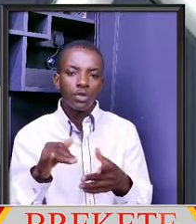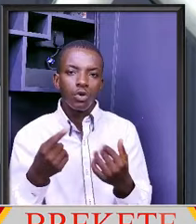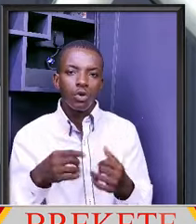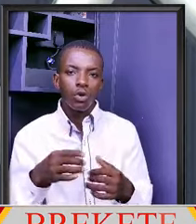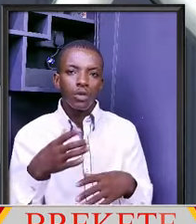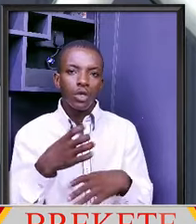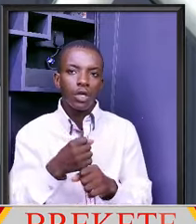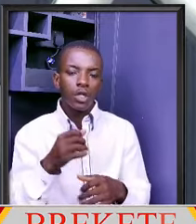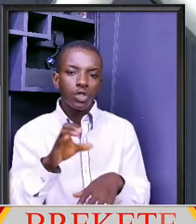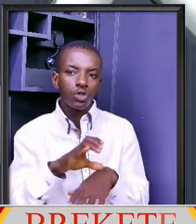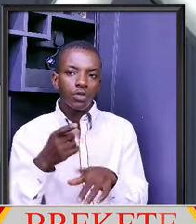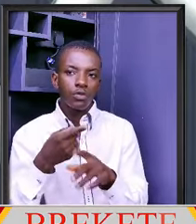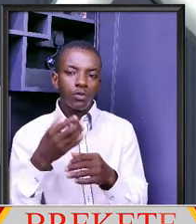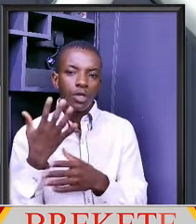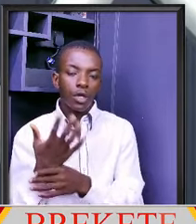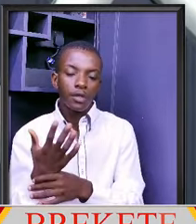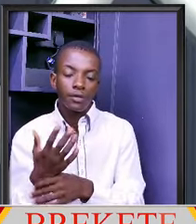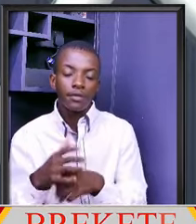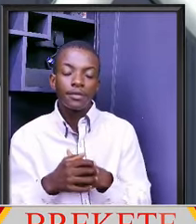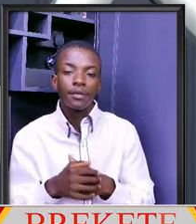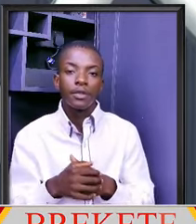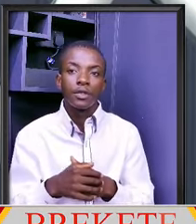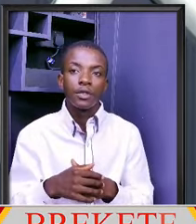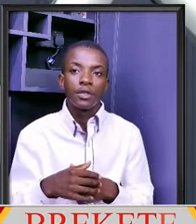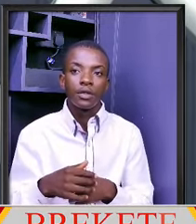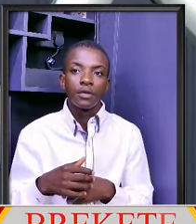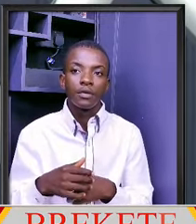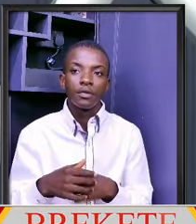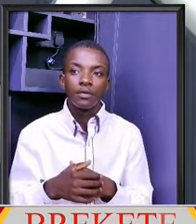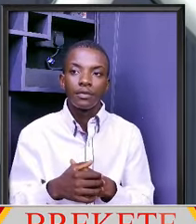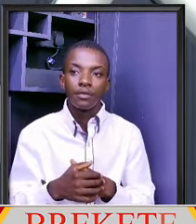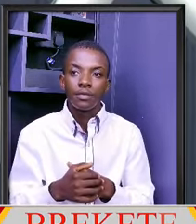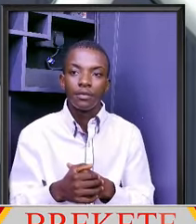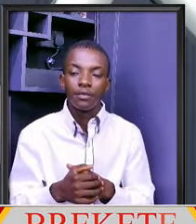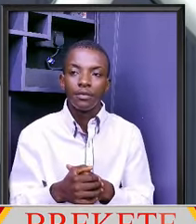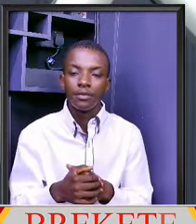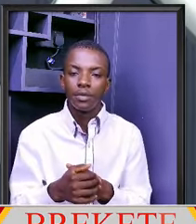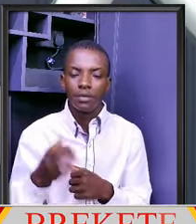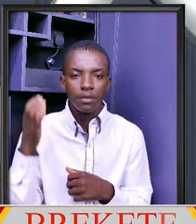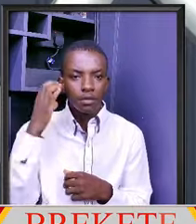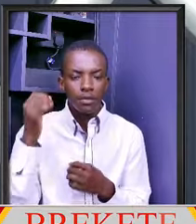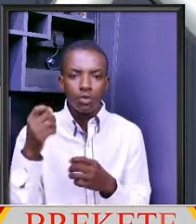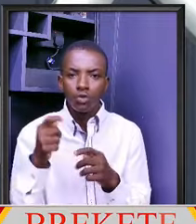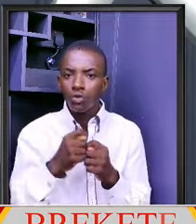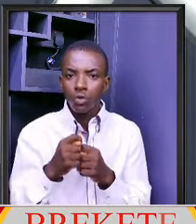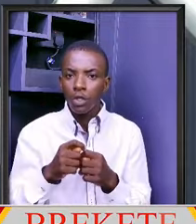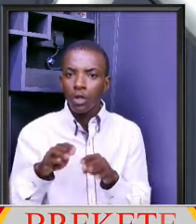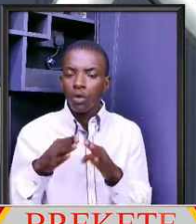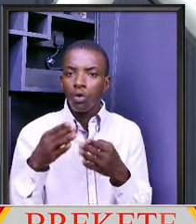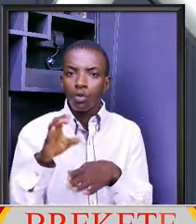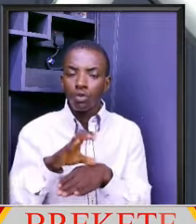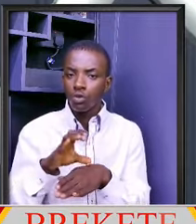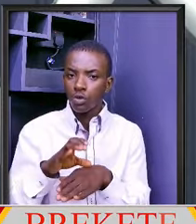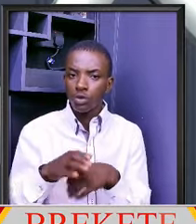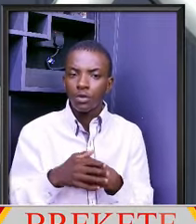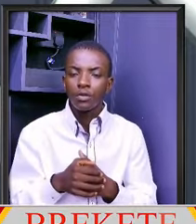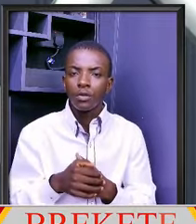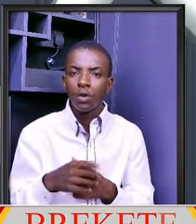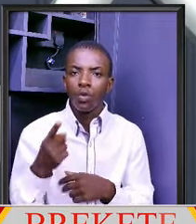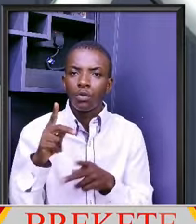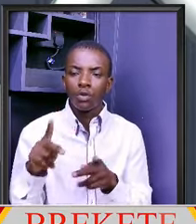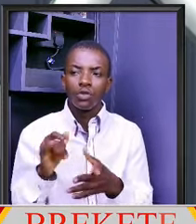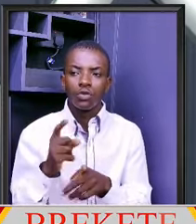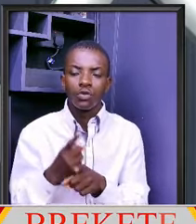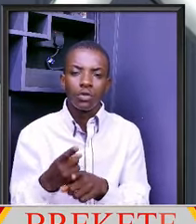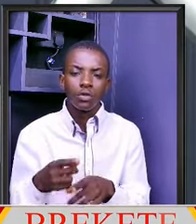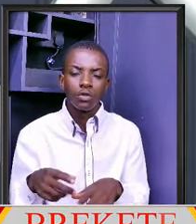come collect the church for their hand. When I never hear them before, together when I open church, one